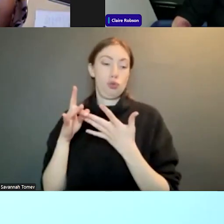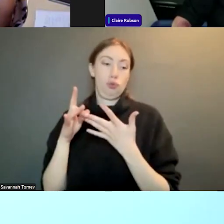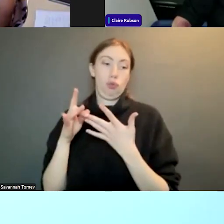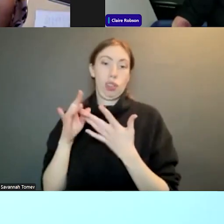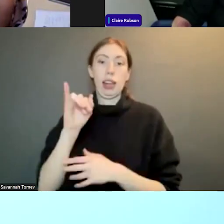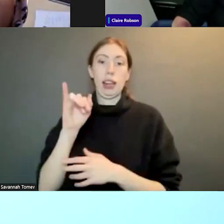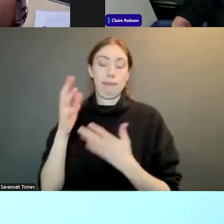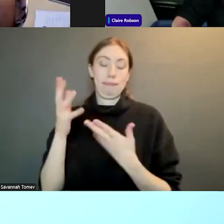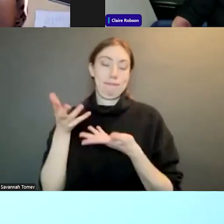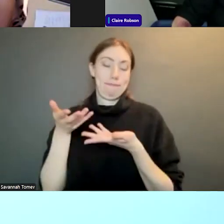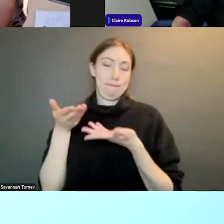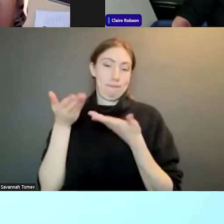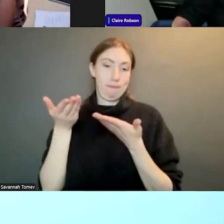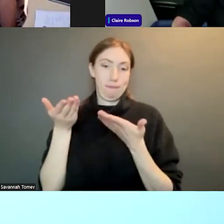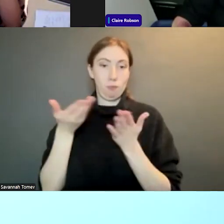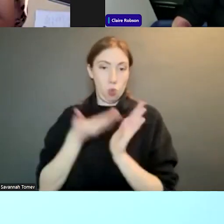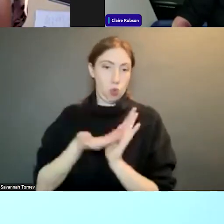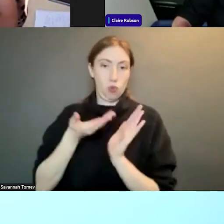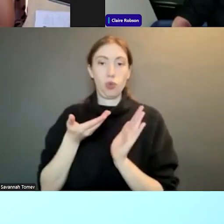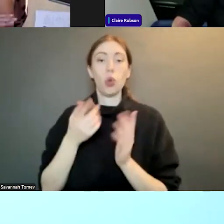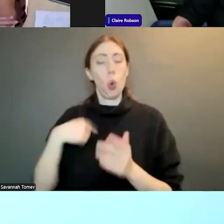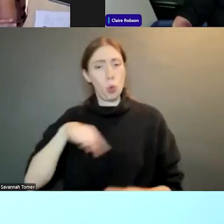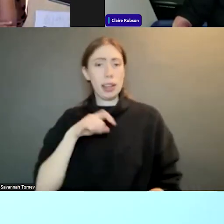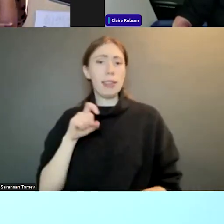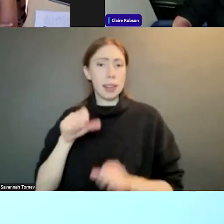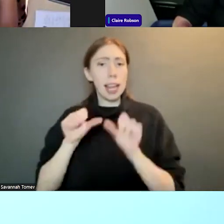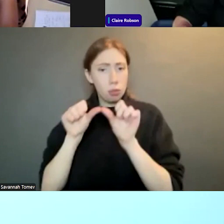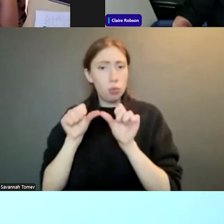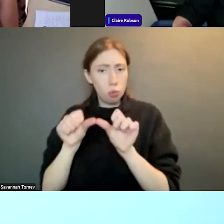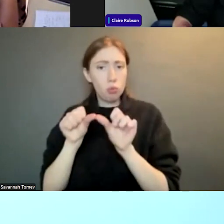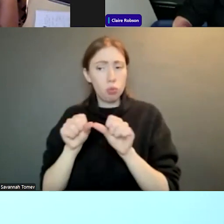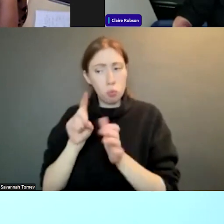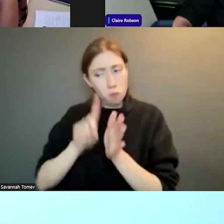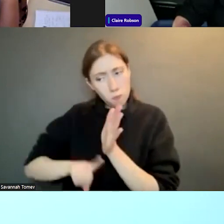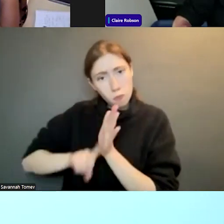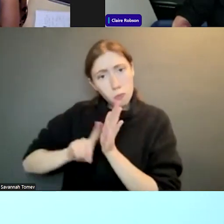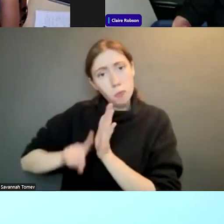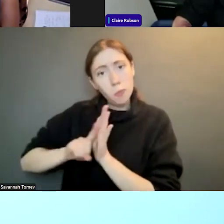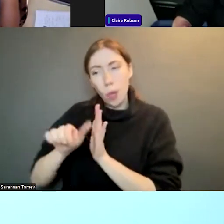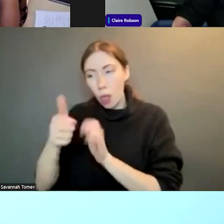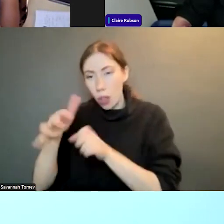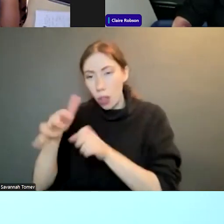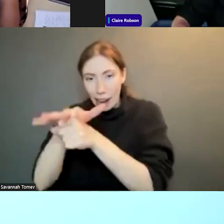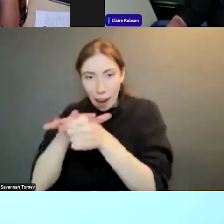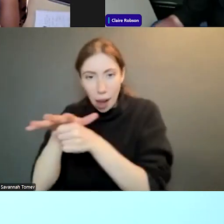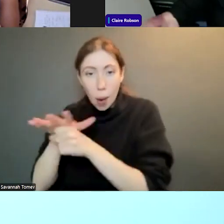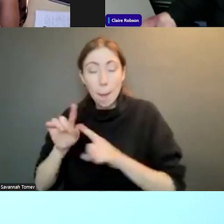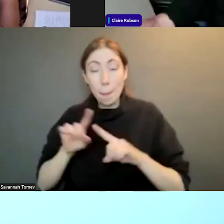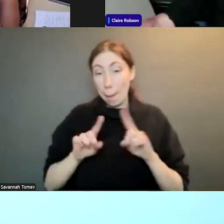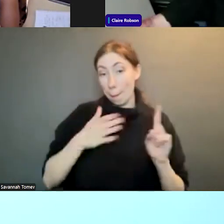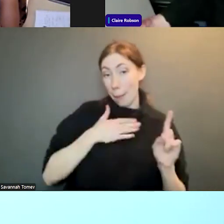we continue to look at other aspects of the data. But my particular interest was